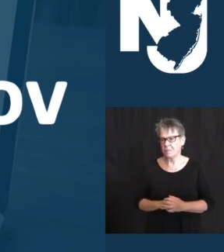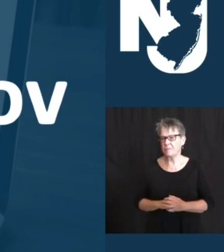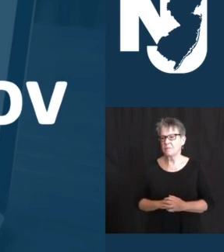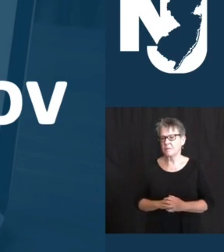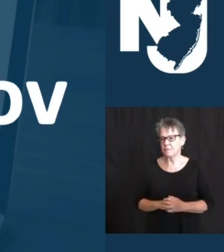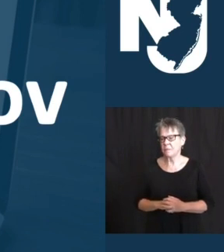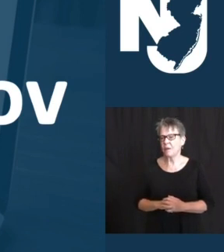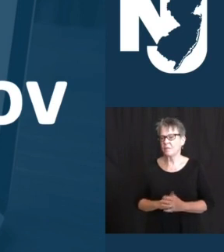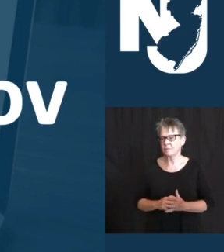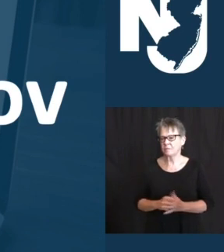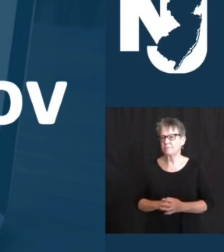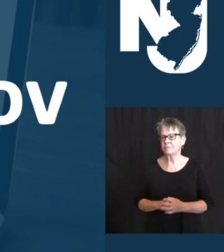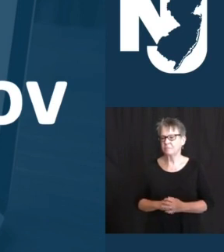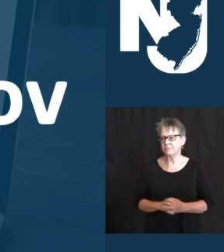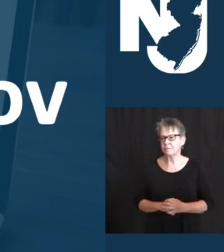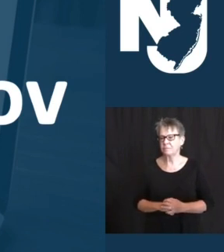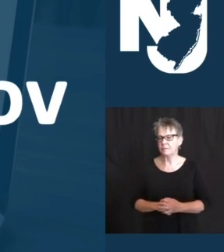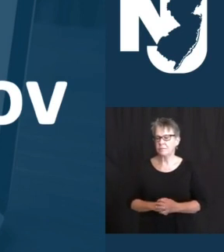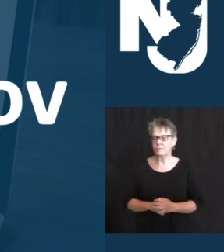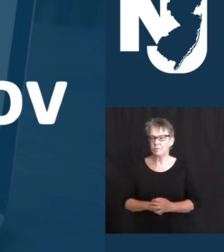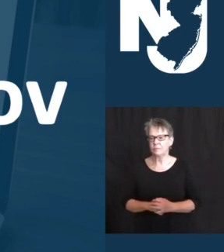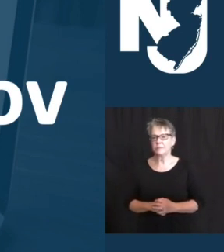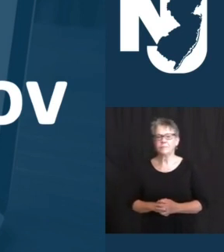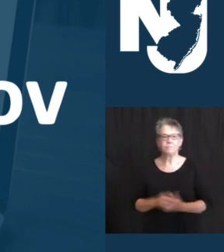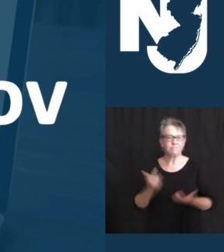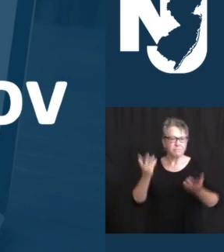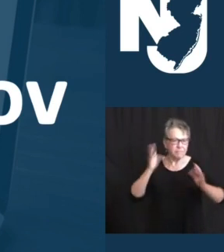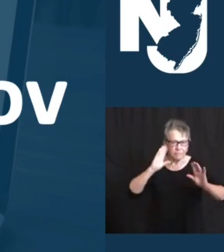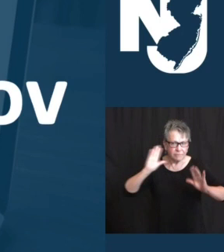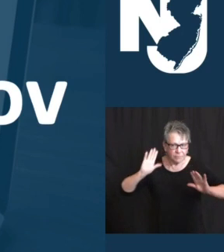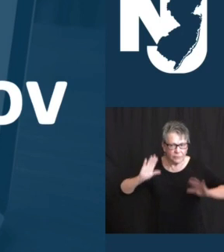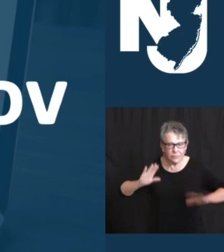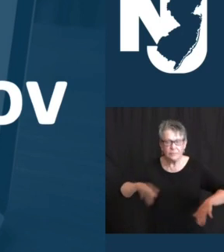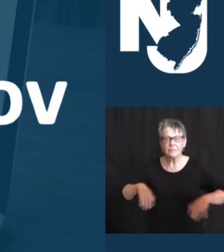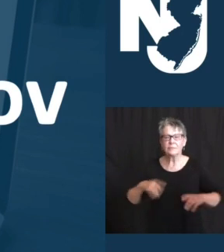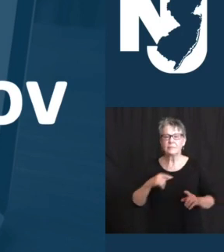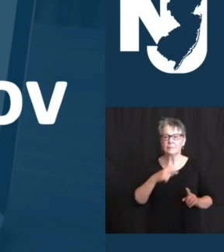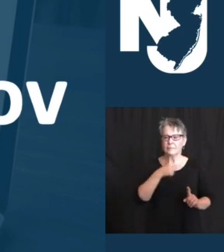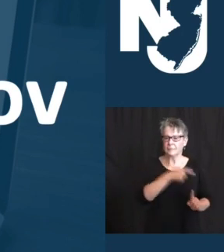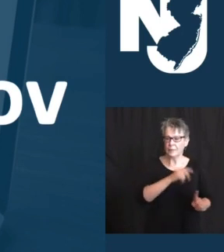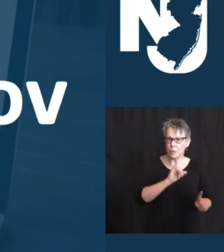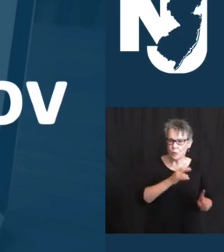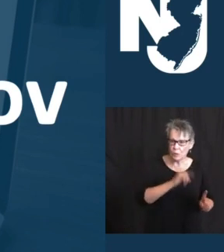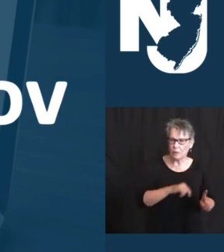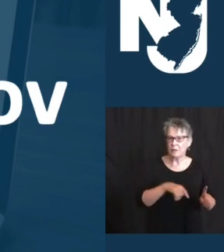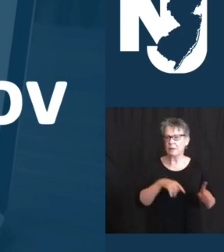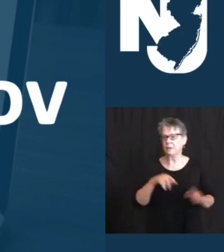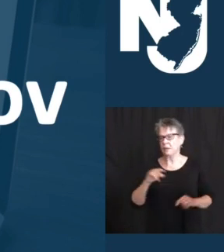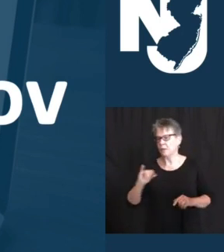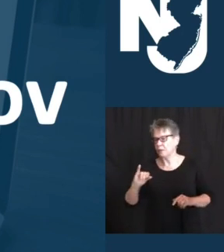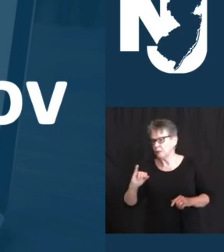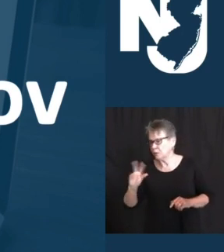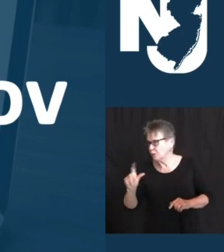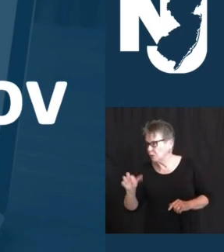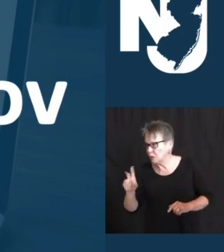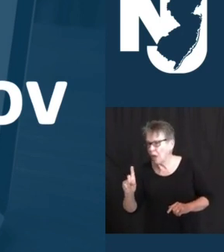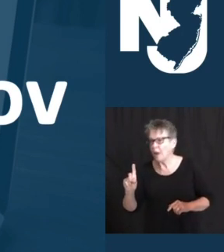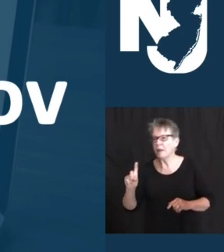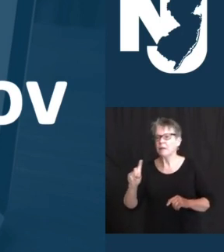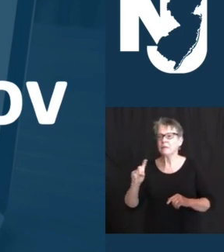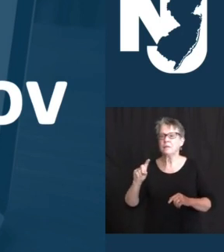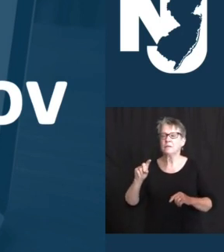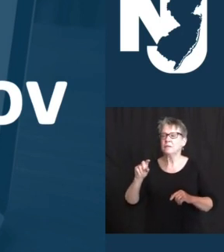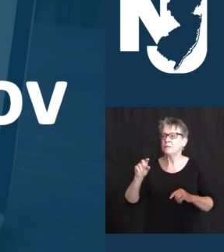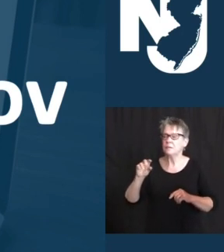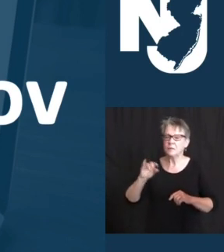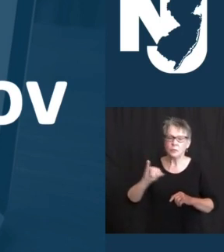that Judy, Jared, and Pat and I went out for a couple of beers last night, outdoors, a very successful endeavor. Folks are